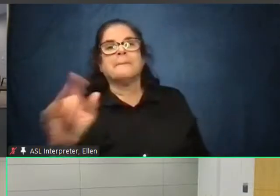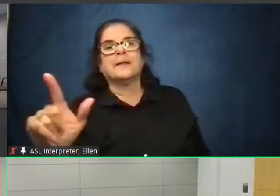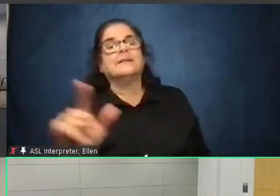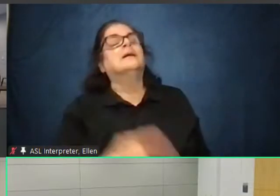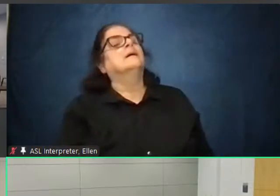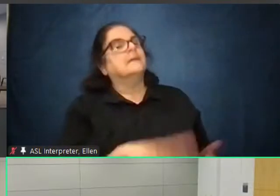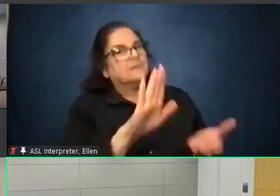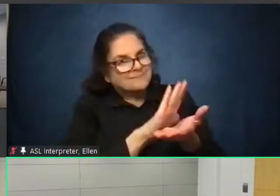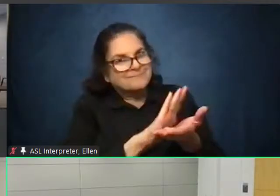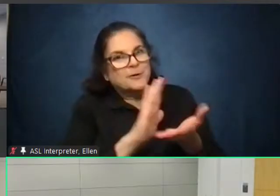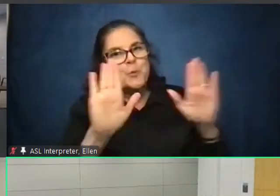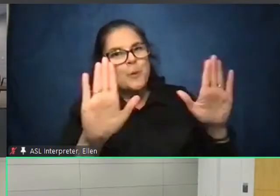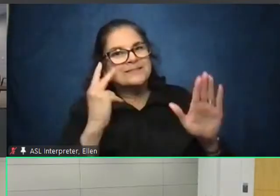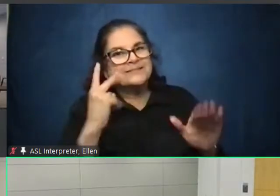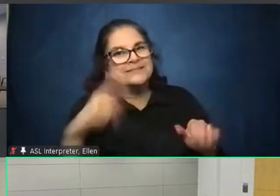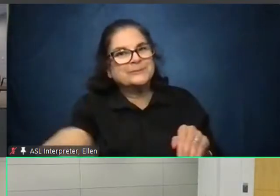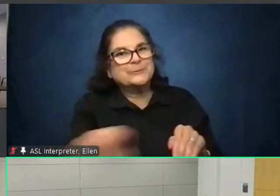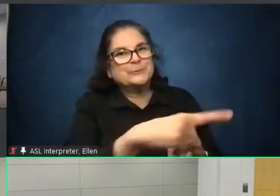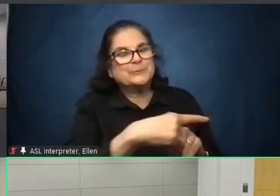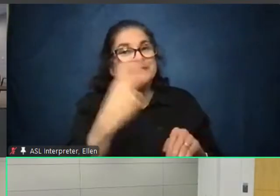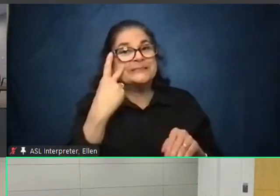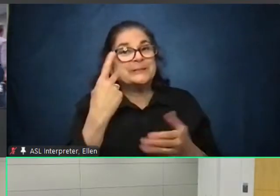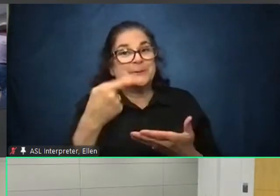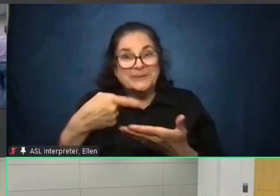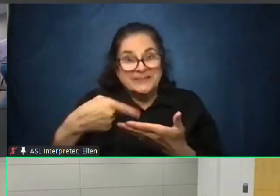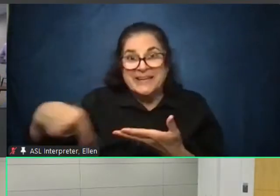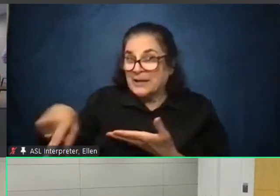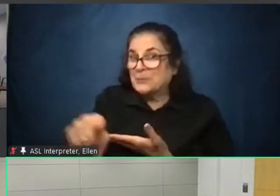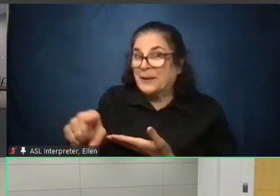See you next week, I guess.